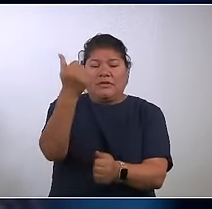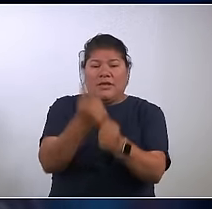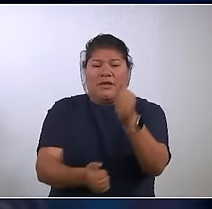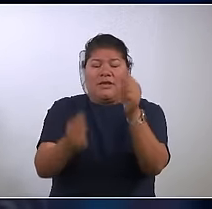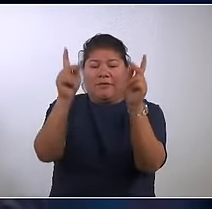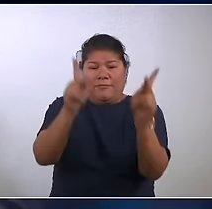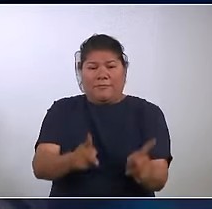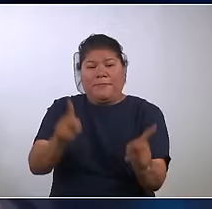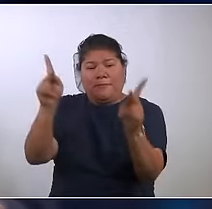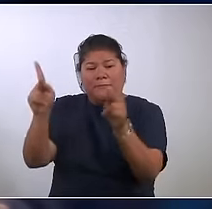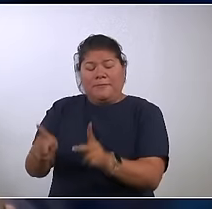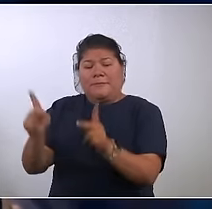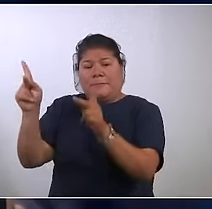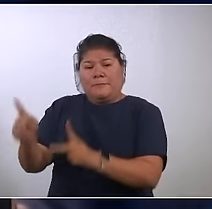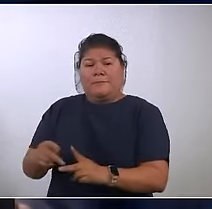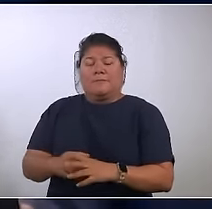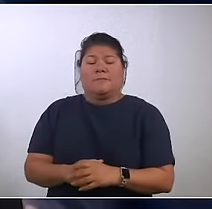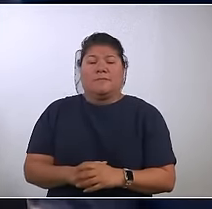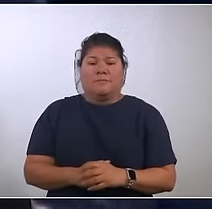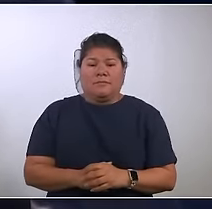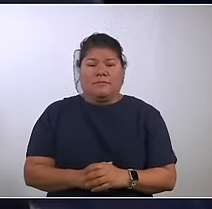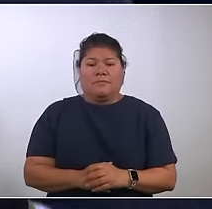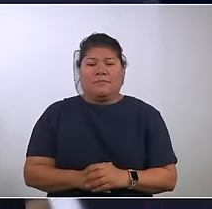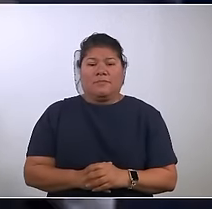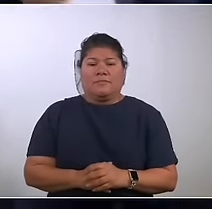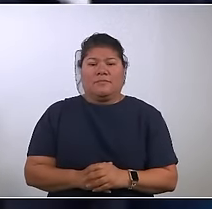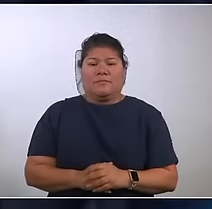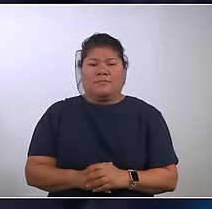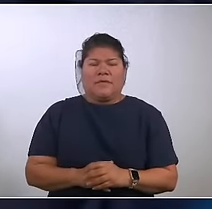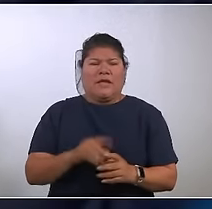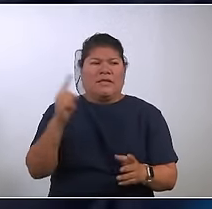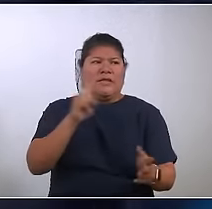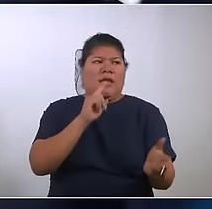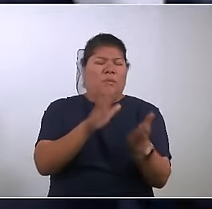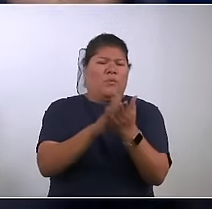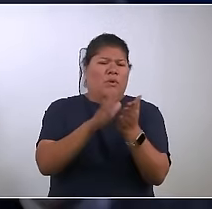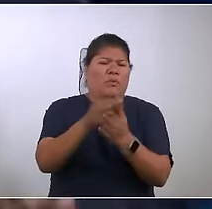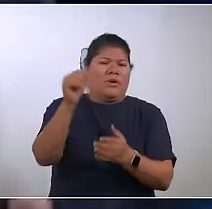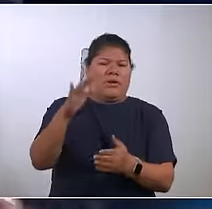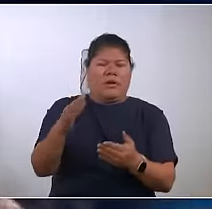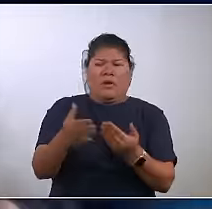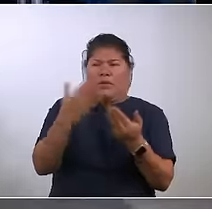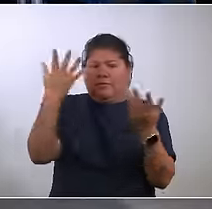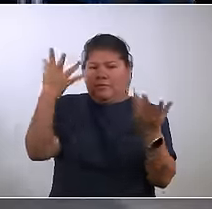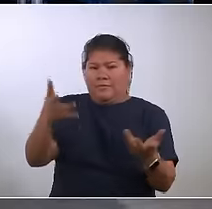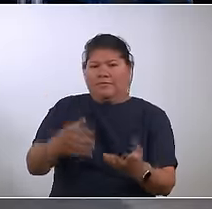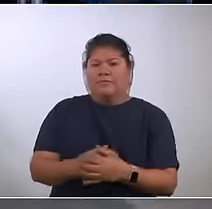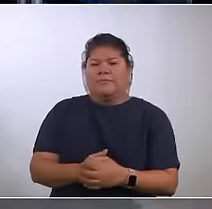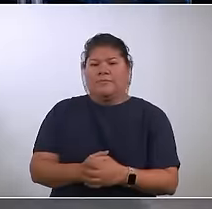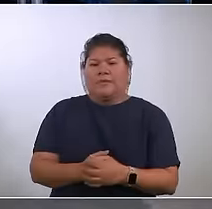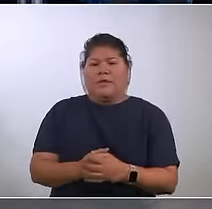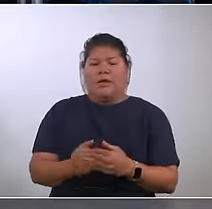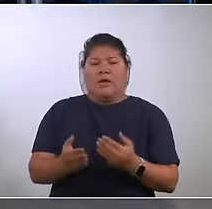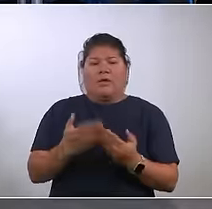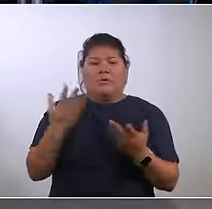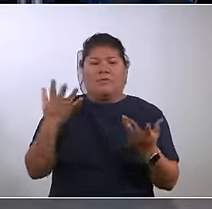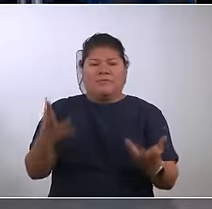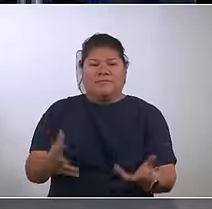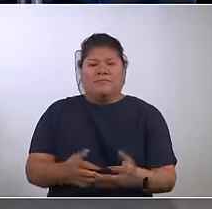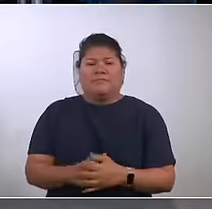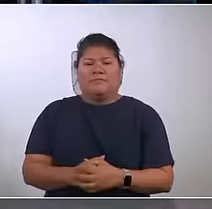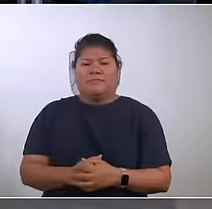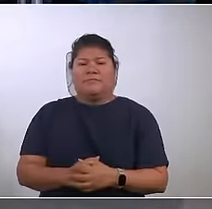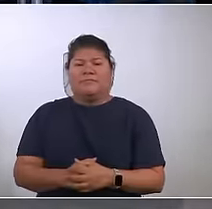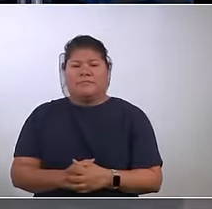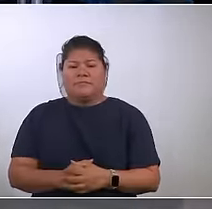every creature. Y predicar el evangelio a toda criatura. Alguien de gloria a Dios. I'm about done. Somebody give glory to God.